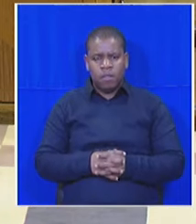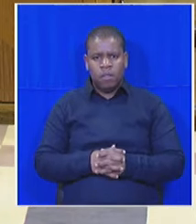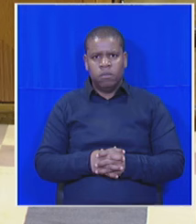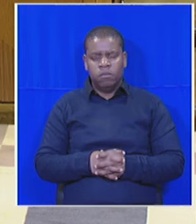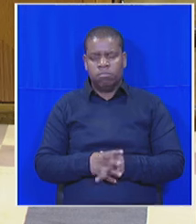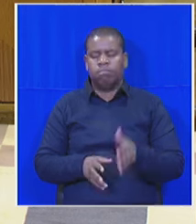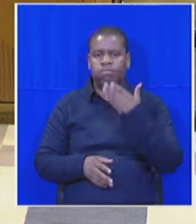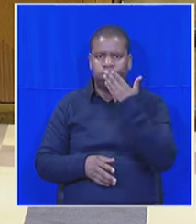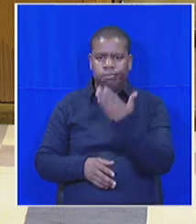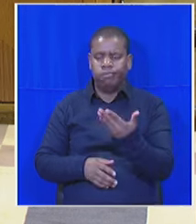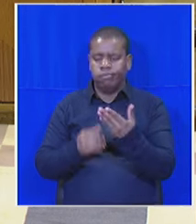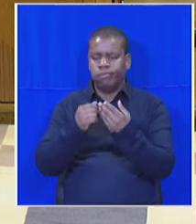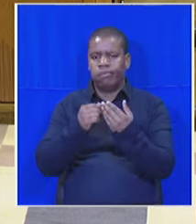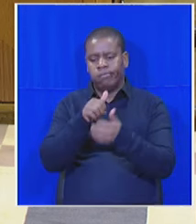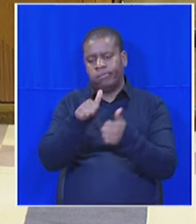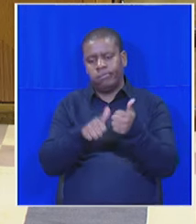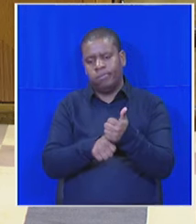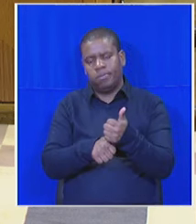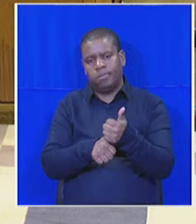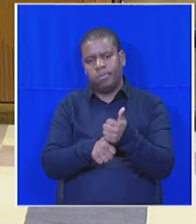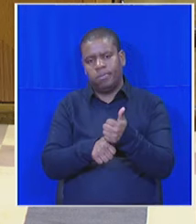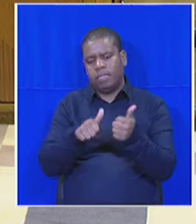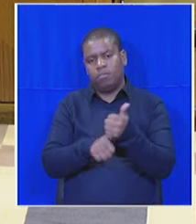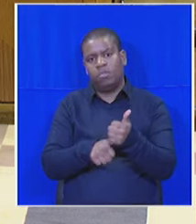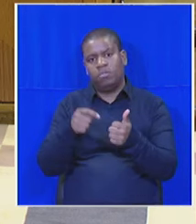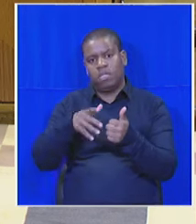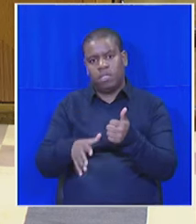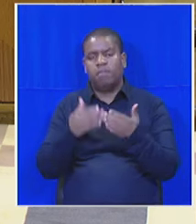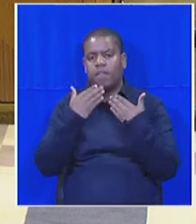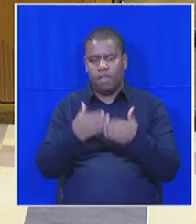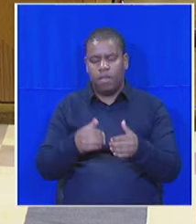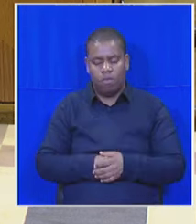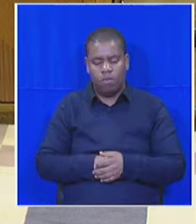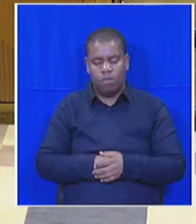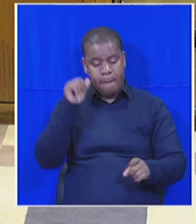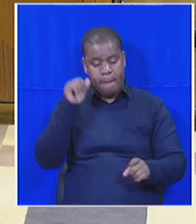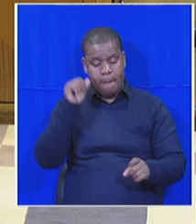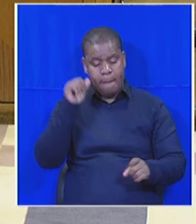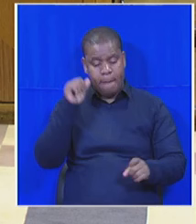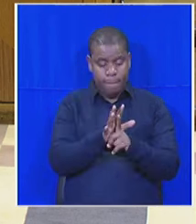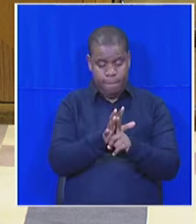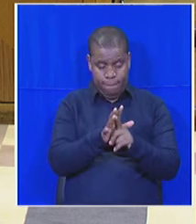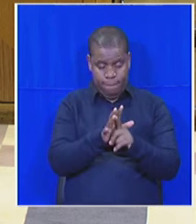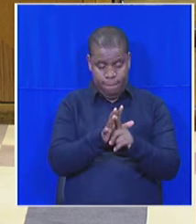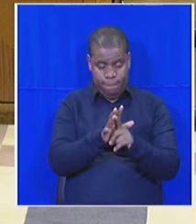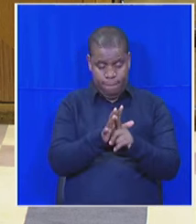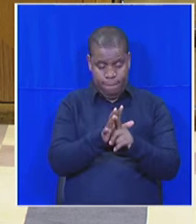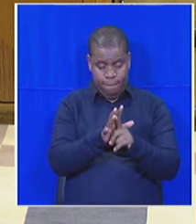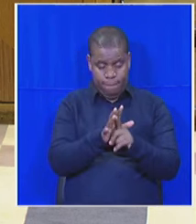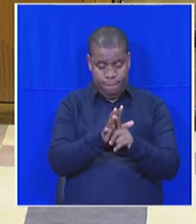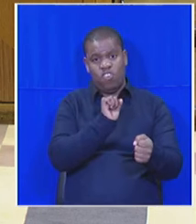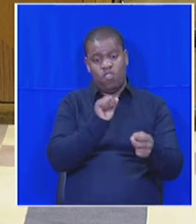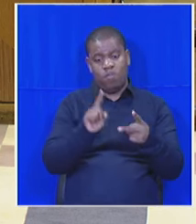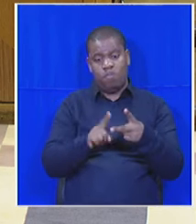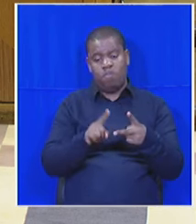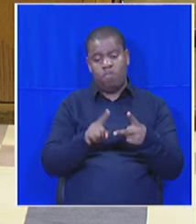Thank you very much, Honourable Deputy Speaker. In a blistering attack on the media and media freedom, Minister Faith Mutambi, the Minister of